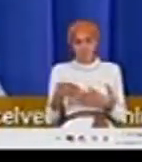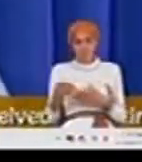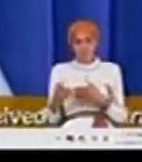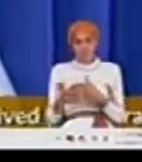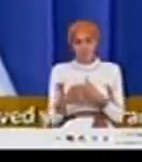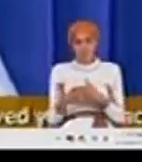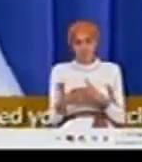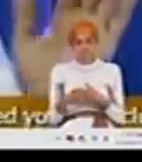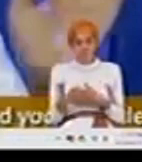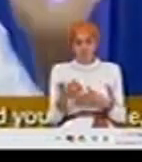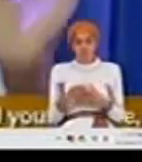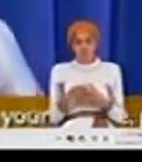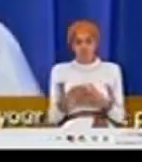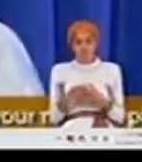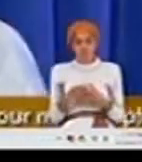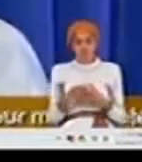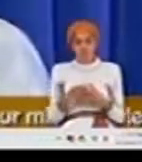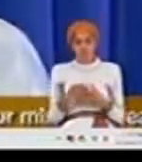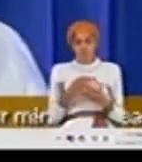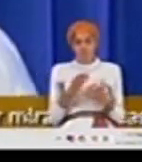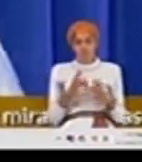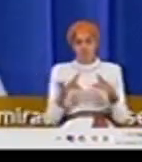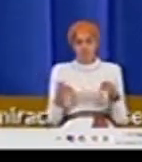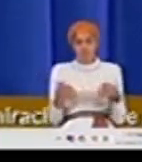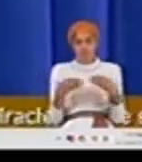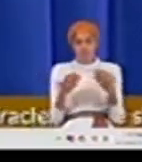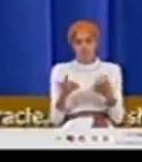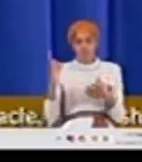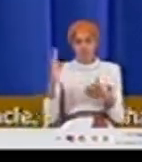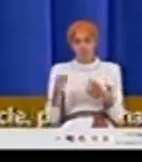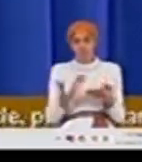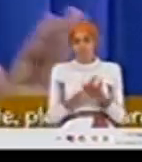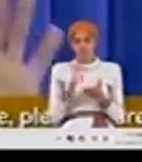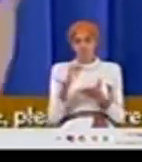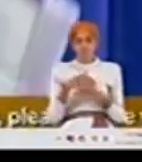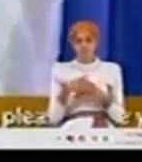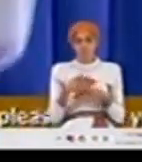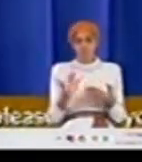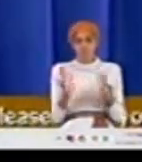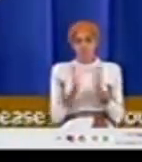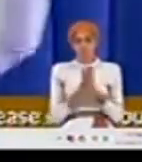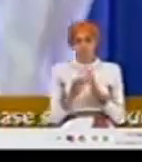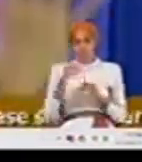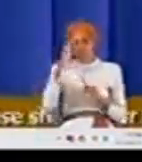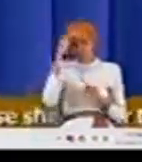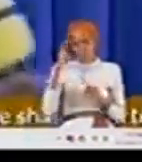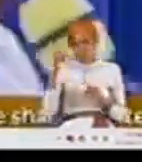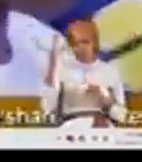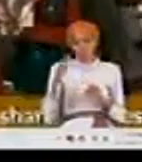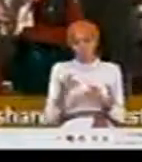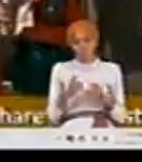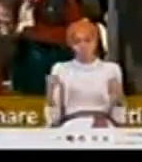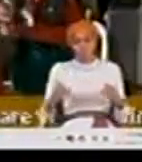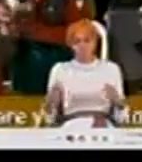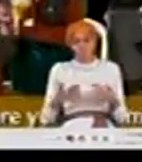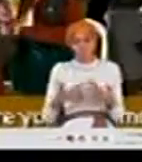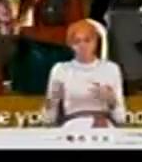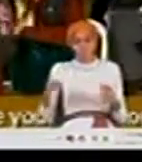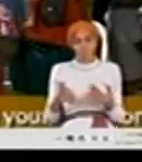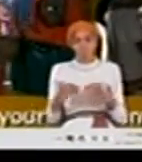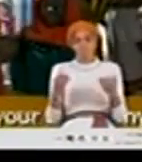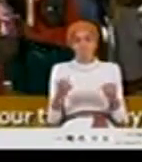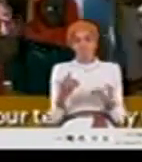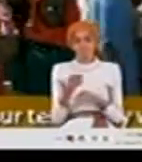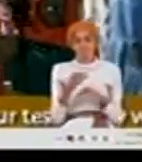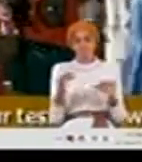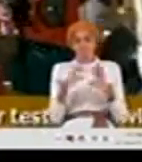God the glory yesterday also after the prayer of man of God the pain disappear now I'm free I give God the glory praise